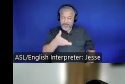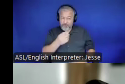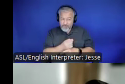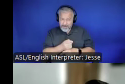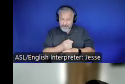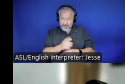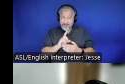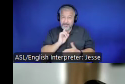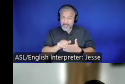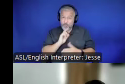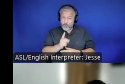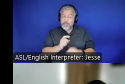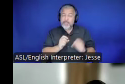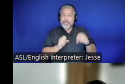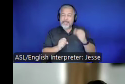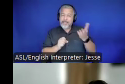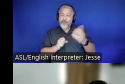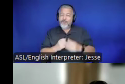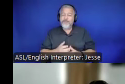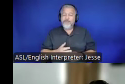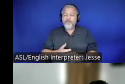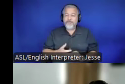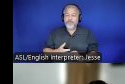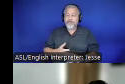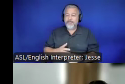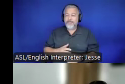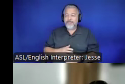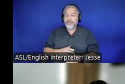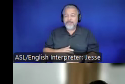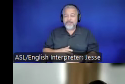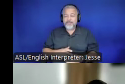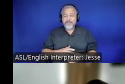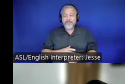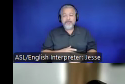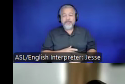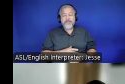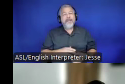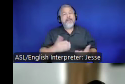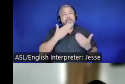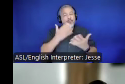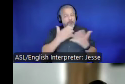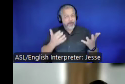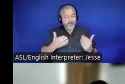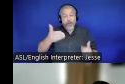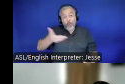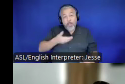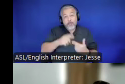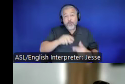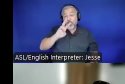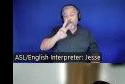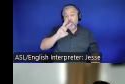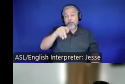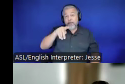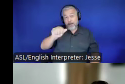true? Yes, you do. Thank you so much. All right. So welcome to WIPA. WIPA